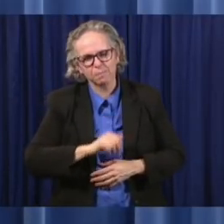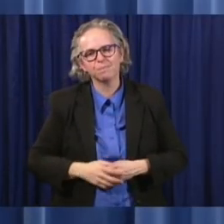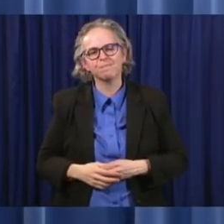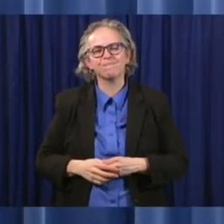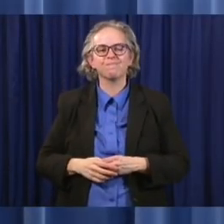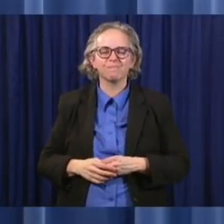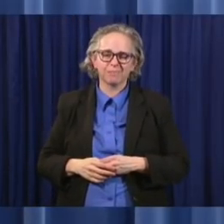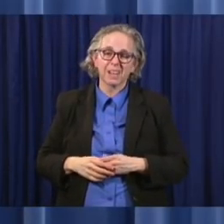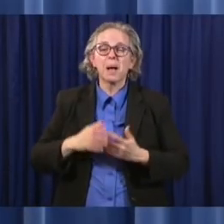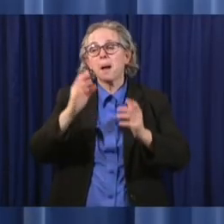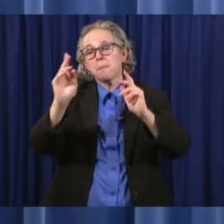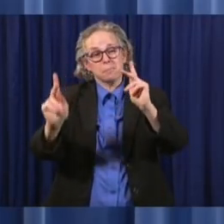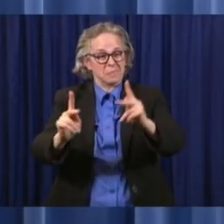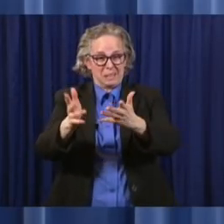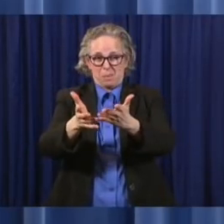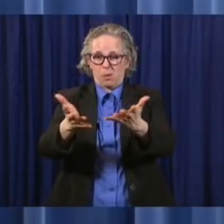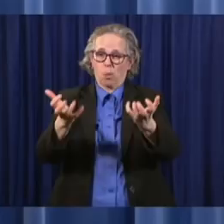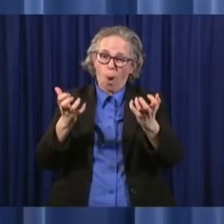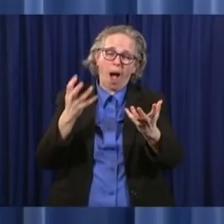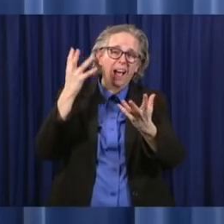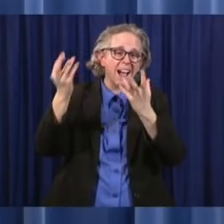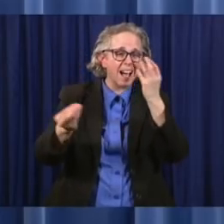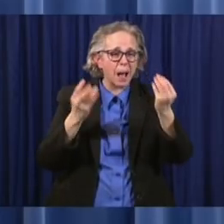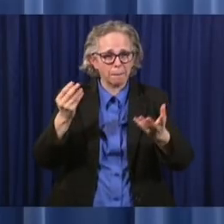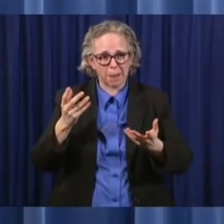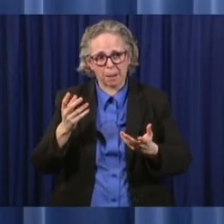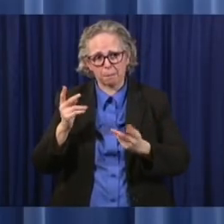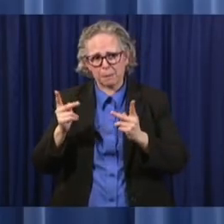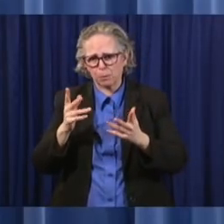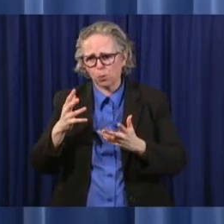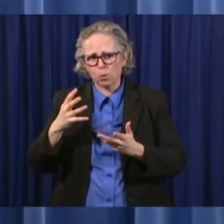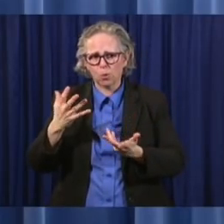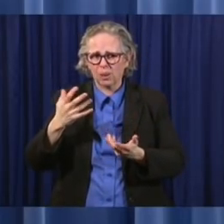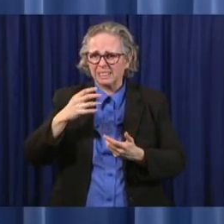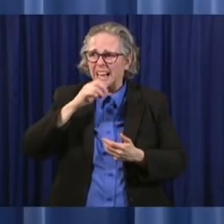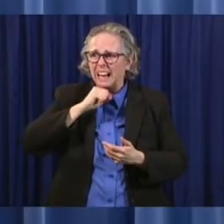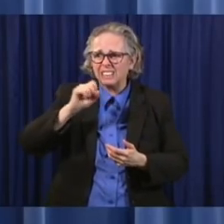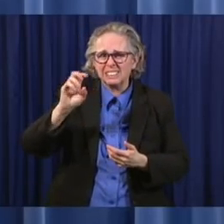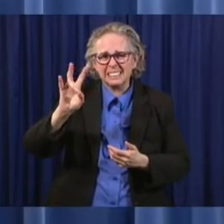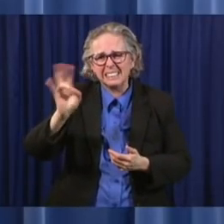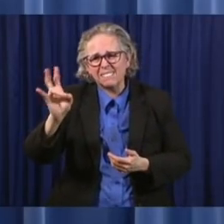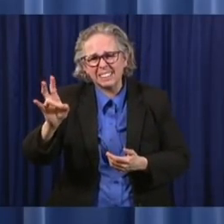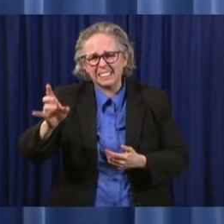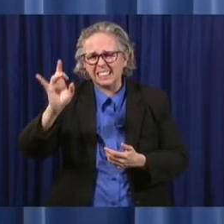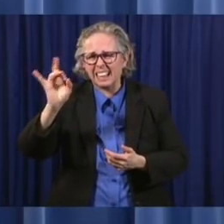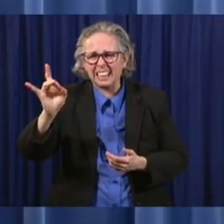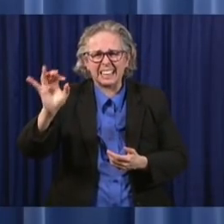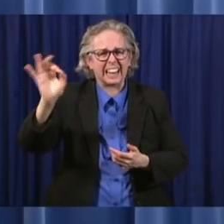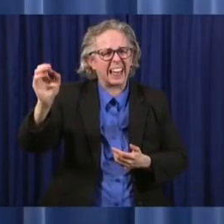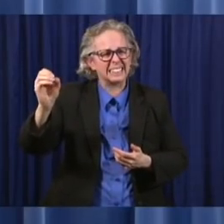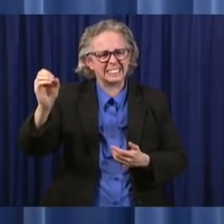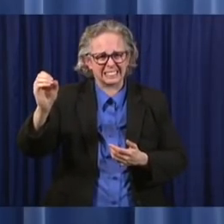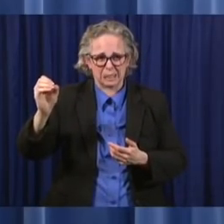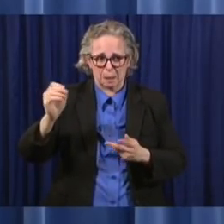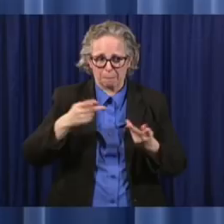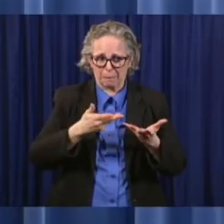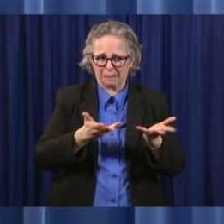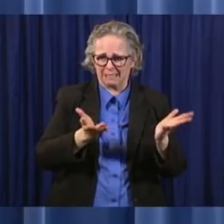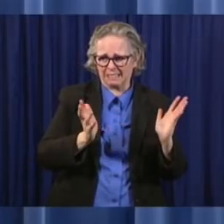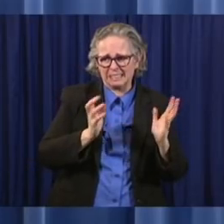if you're 70 or 80 or 90, who care very, very much about you, who love you, and who want you to be